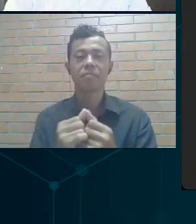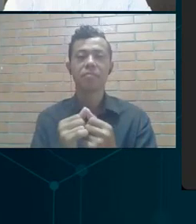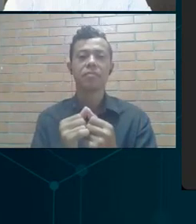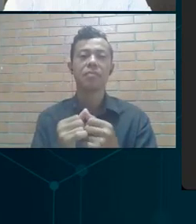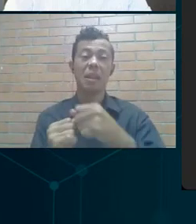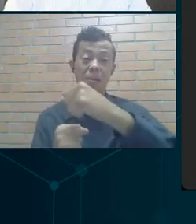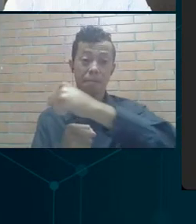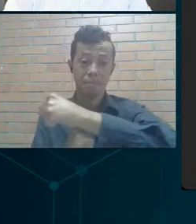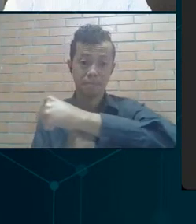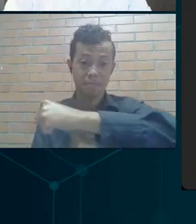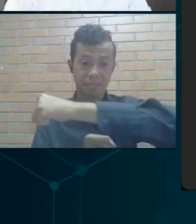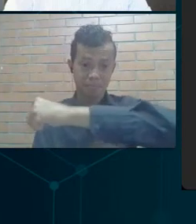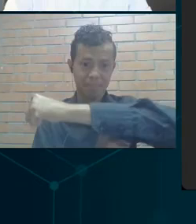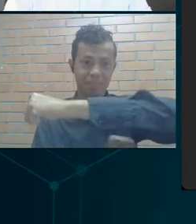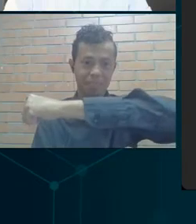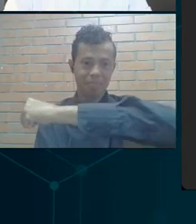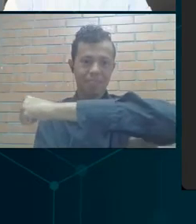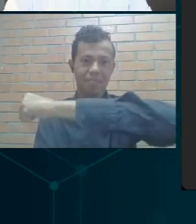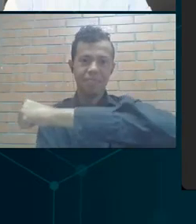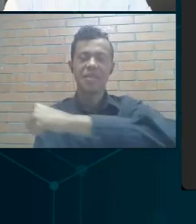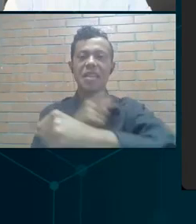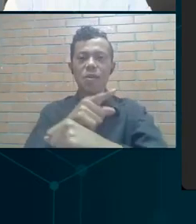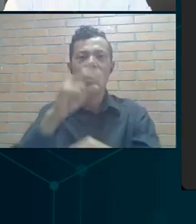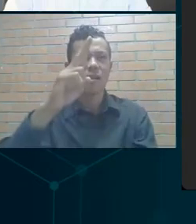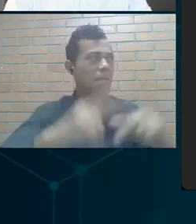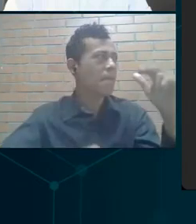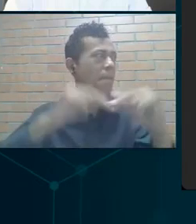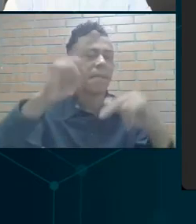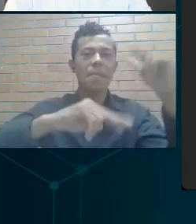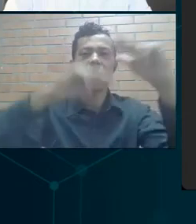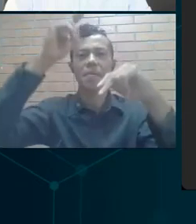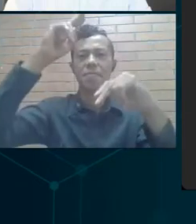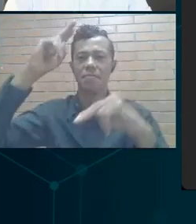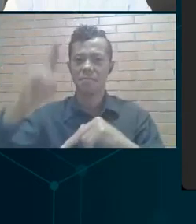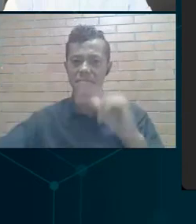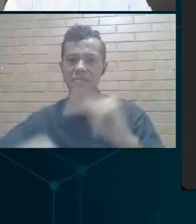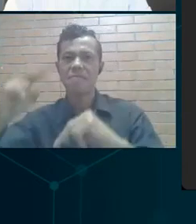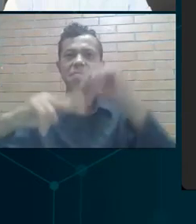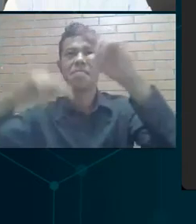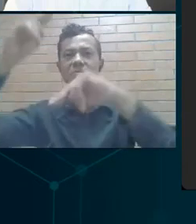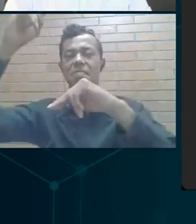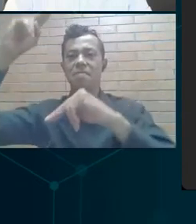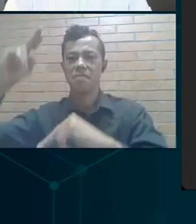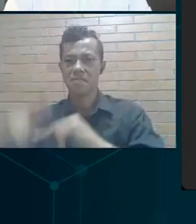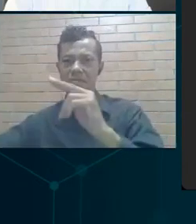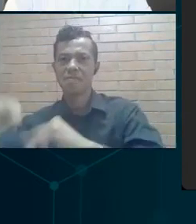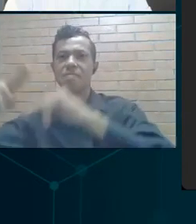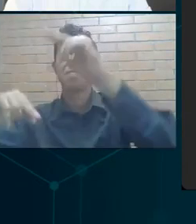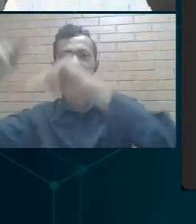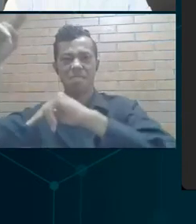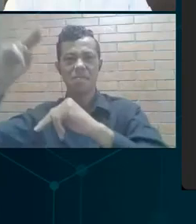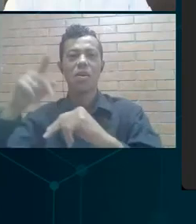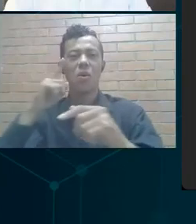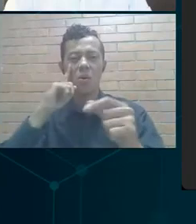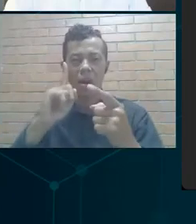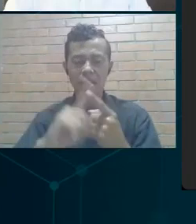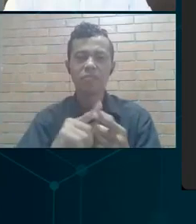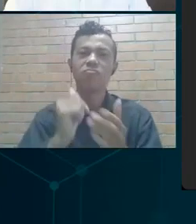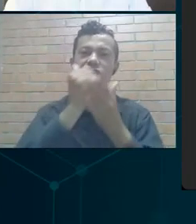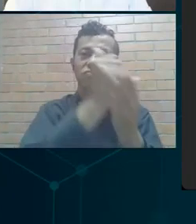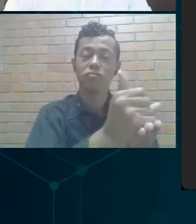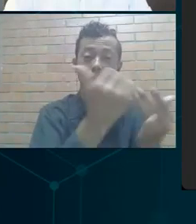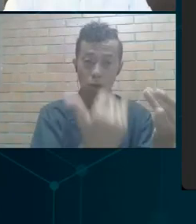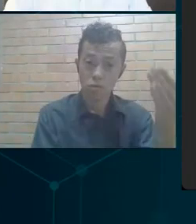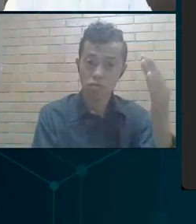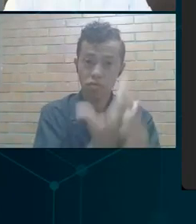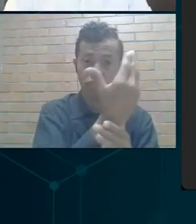modern company needs to master to be able to leverage data and, make data-driven